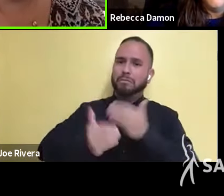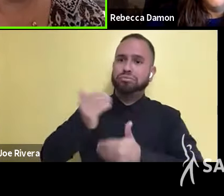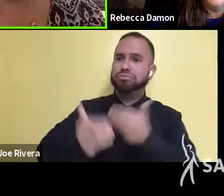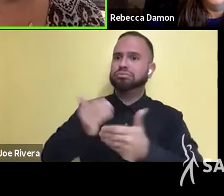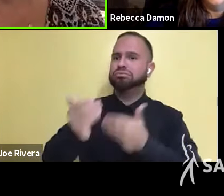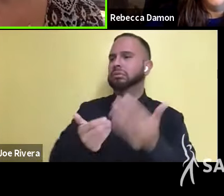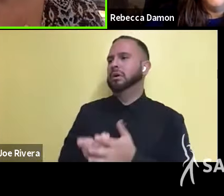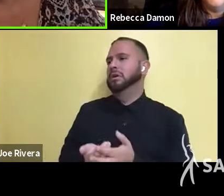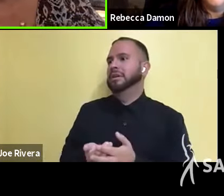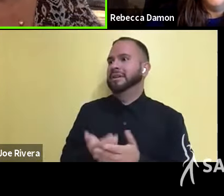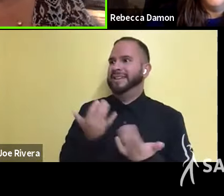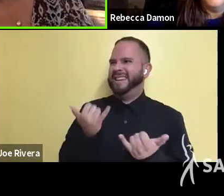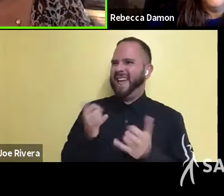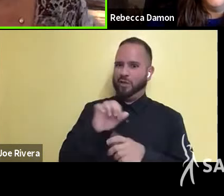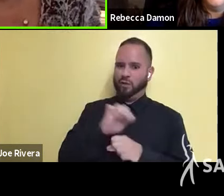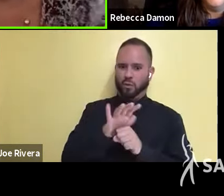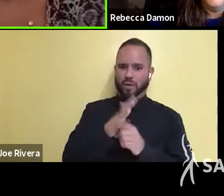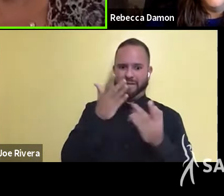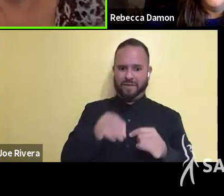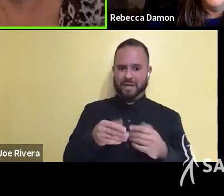in any way?